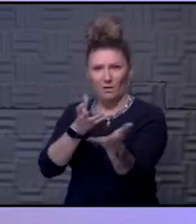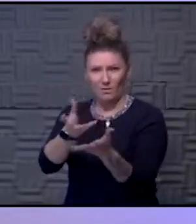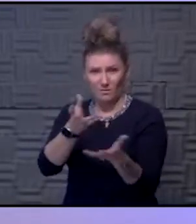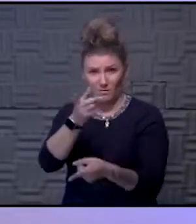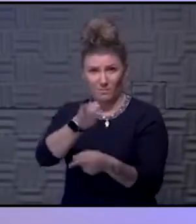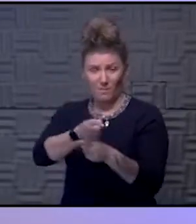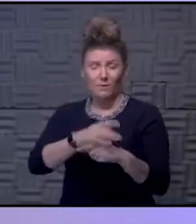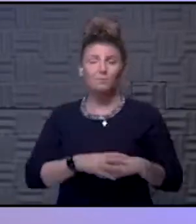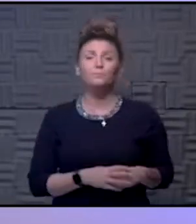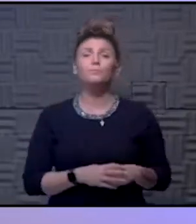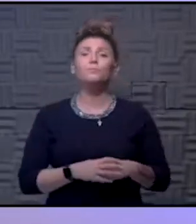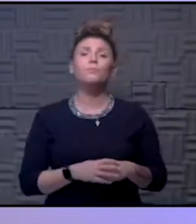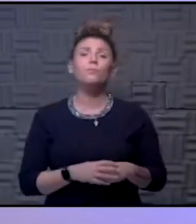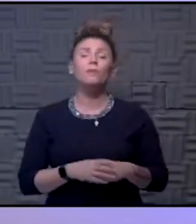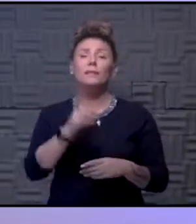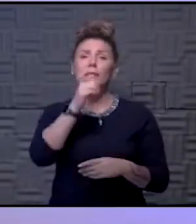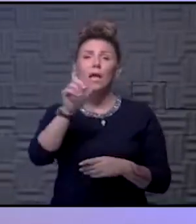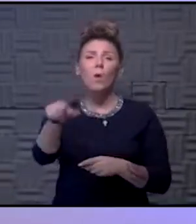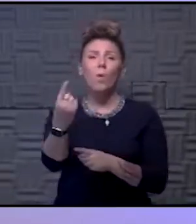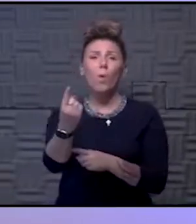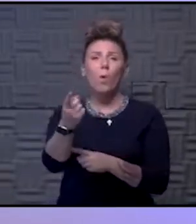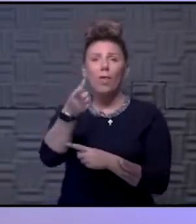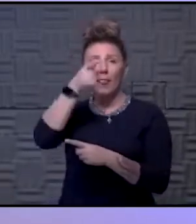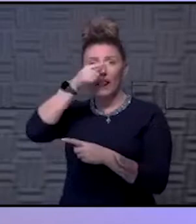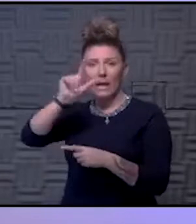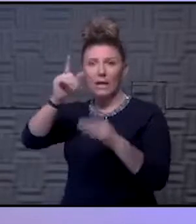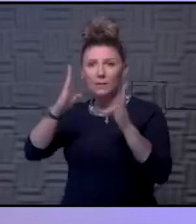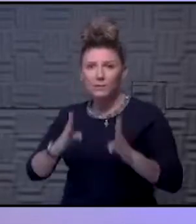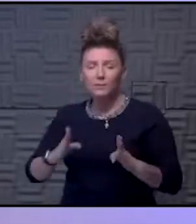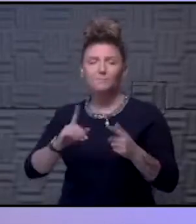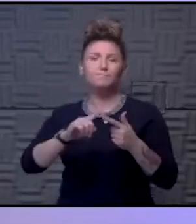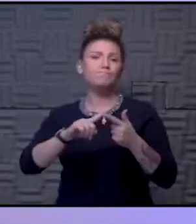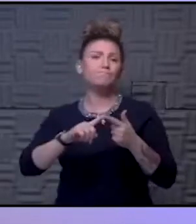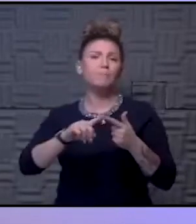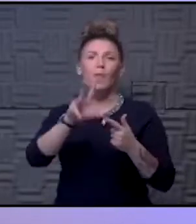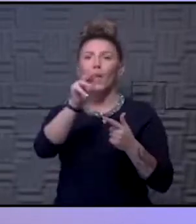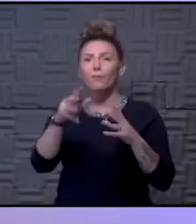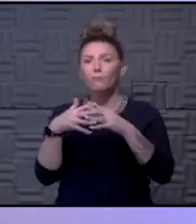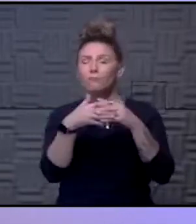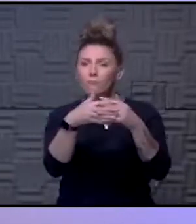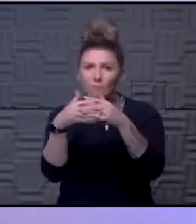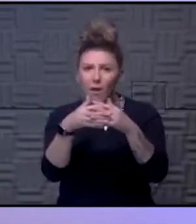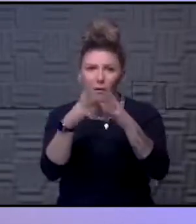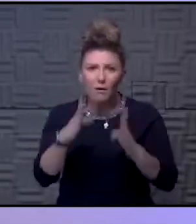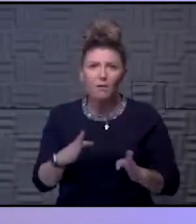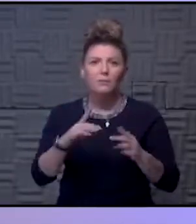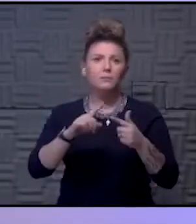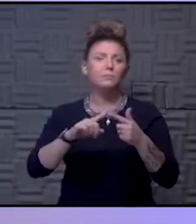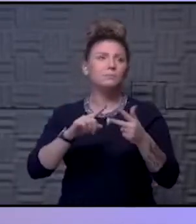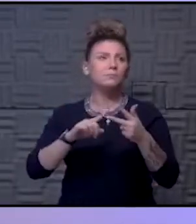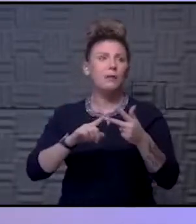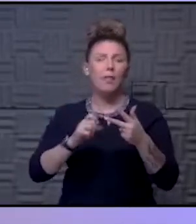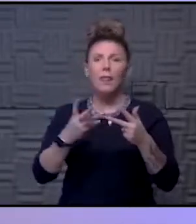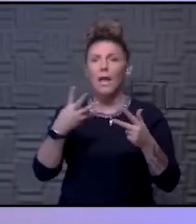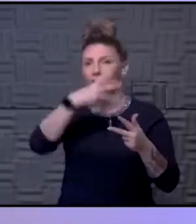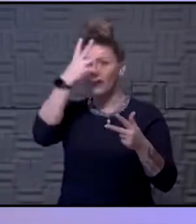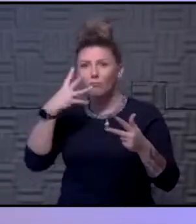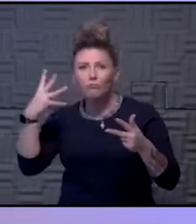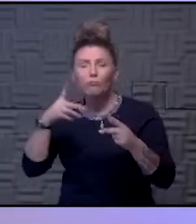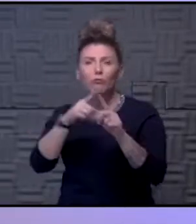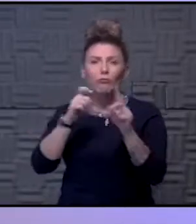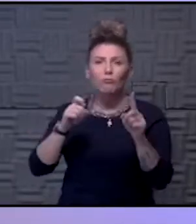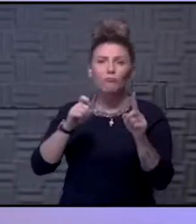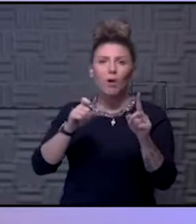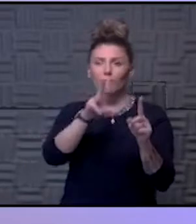So we've been working with not only Latinos, but also African Americans, a lot of immigrants from African